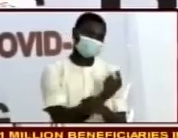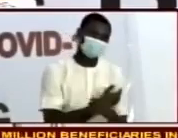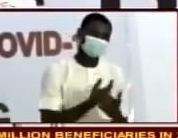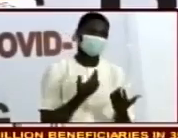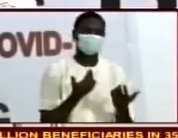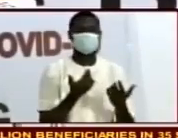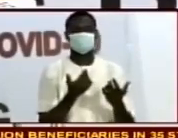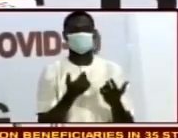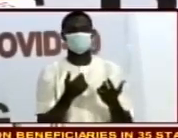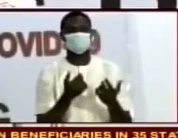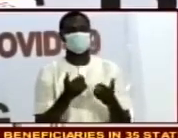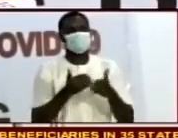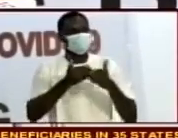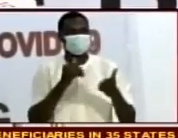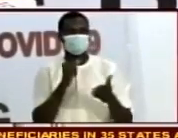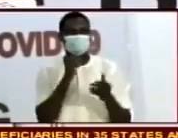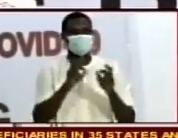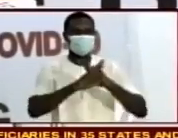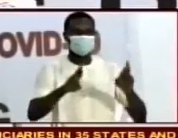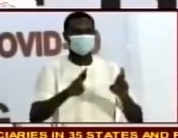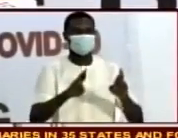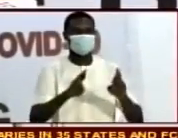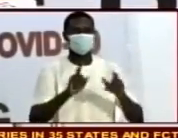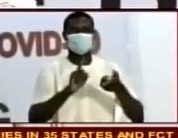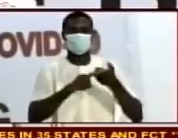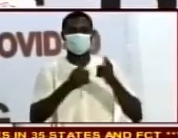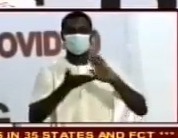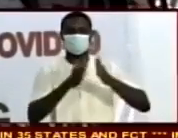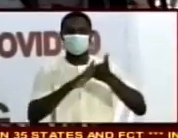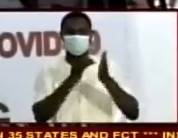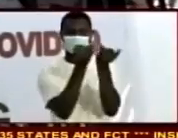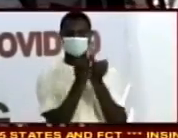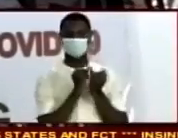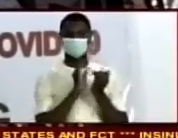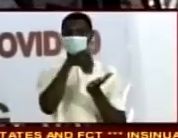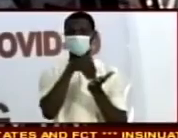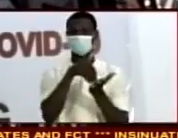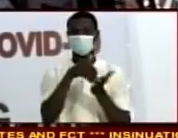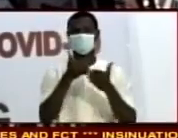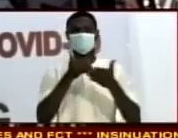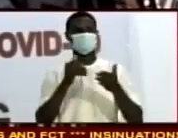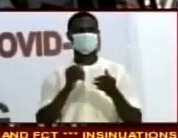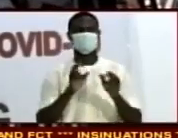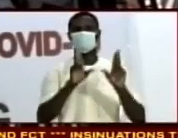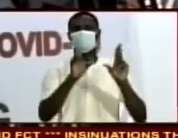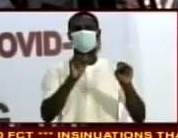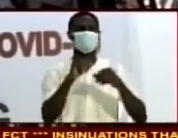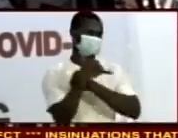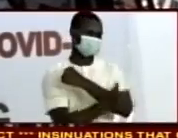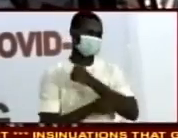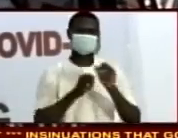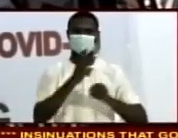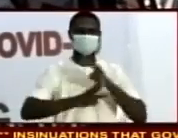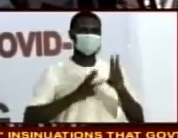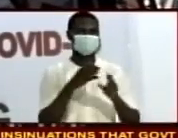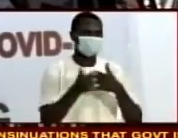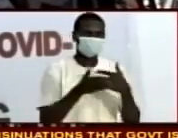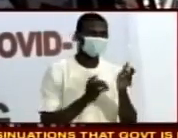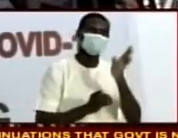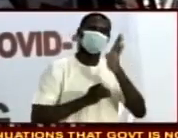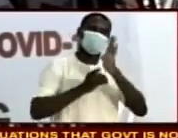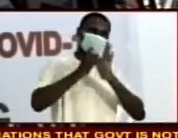before. No country was ready for this. You will see that in some foreign countries, even developed countries, patients